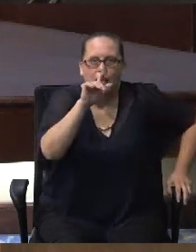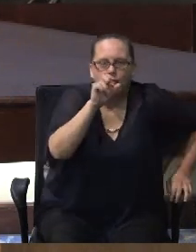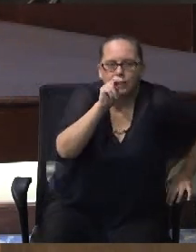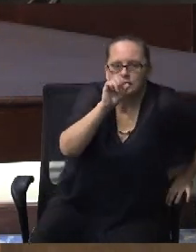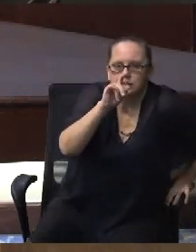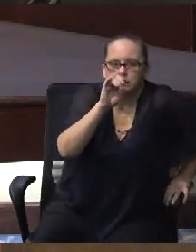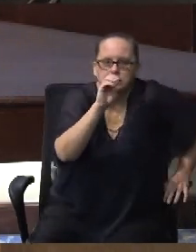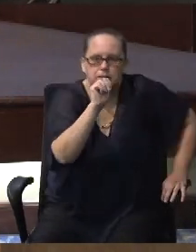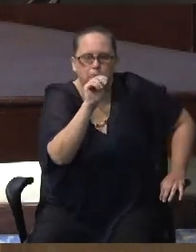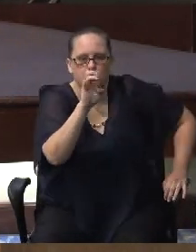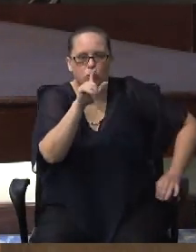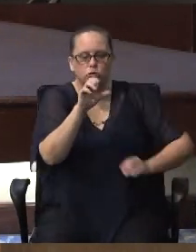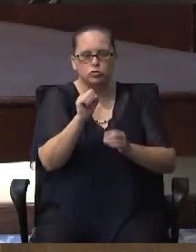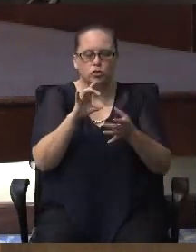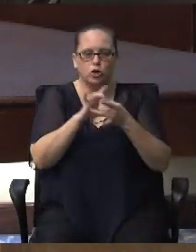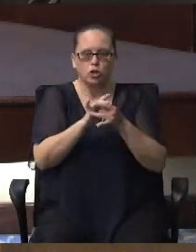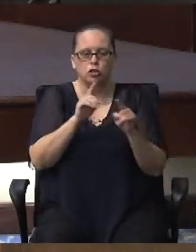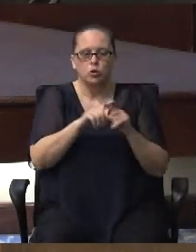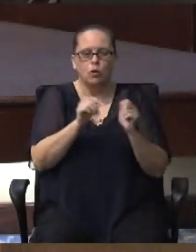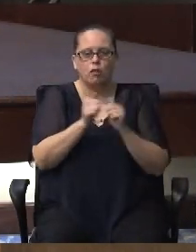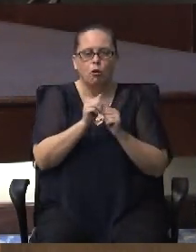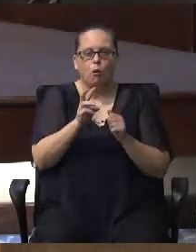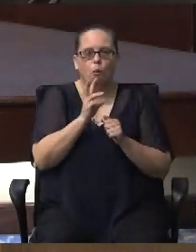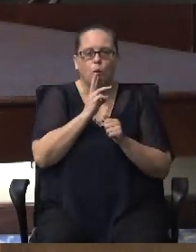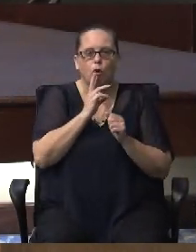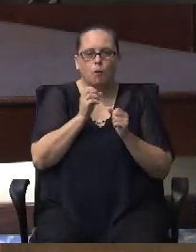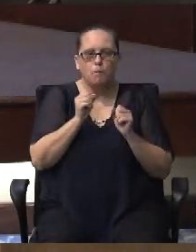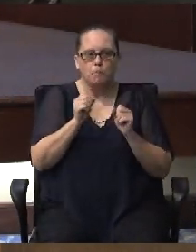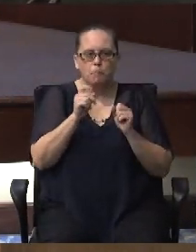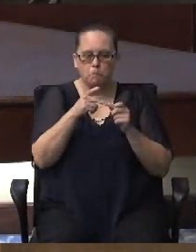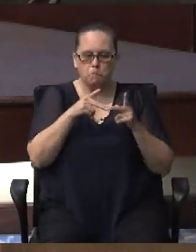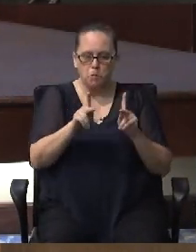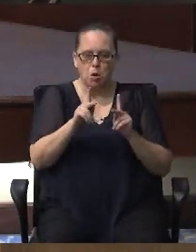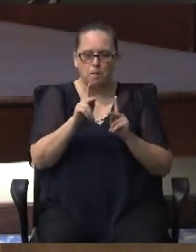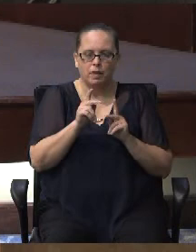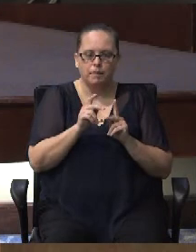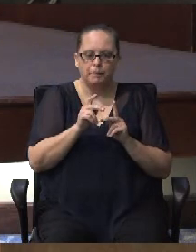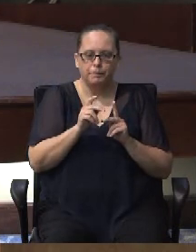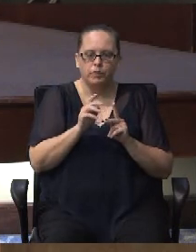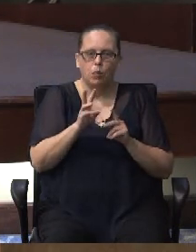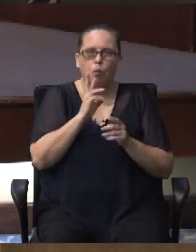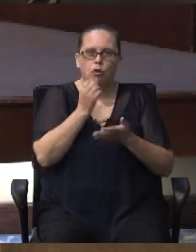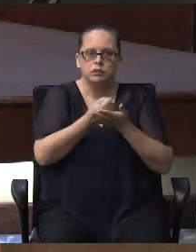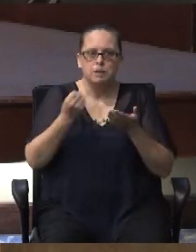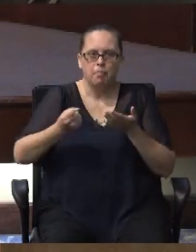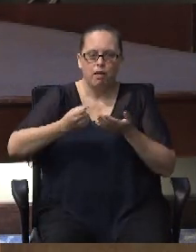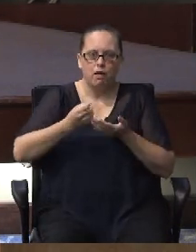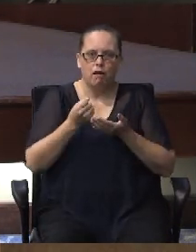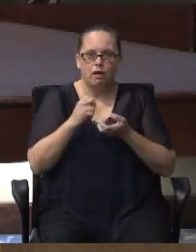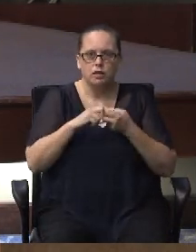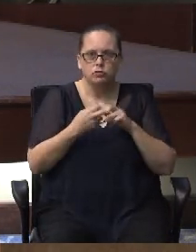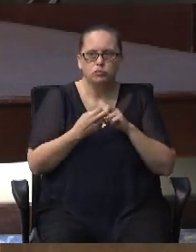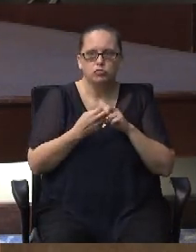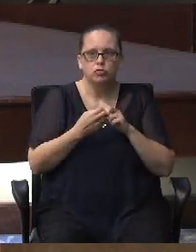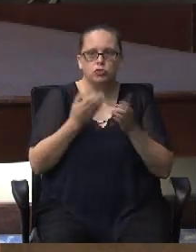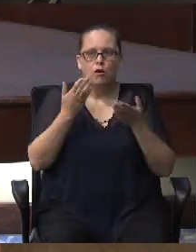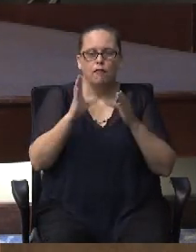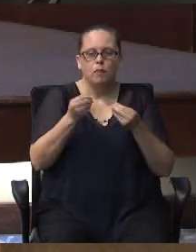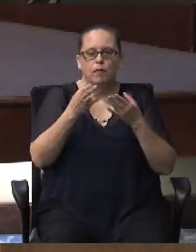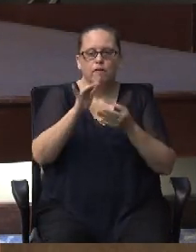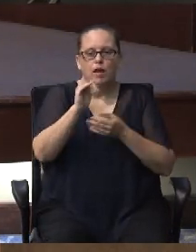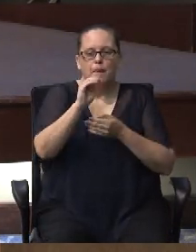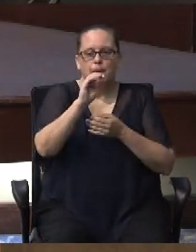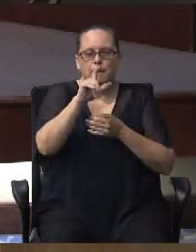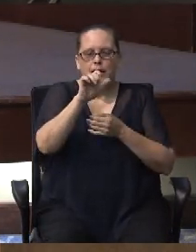to be performed in connection with water permitting, watershed protection, and water supply matters, services provided by